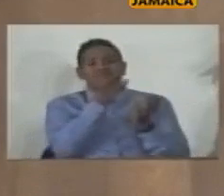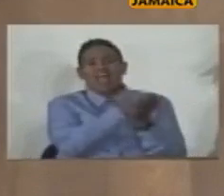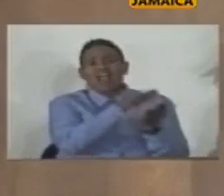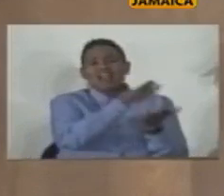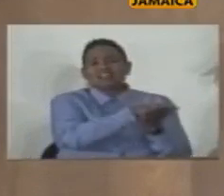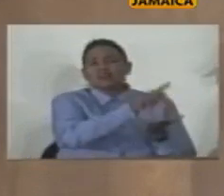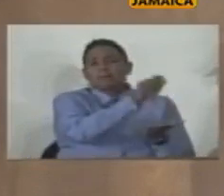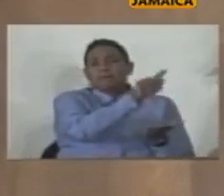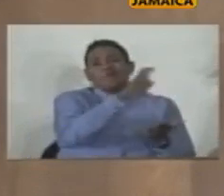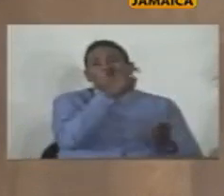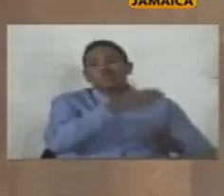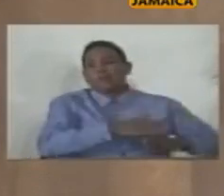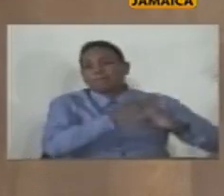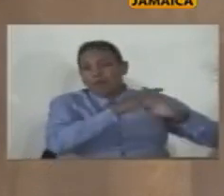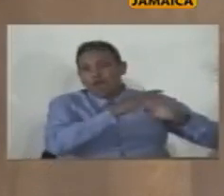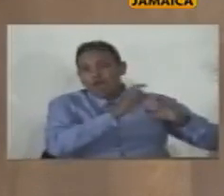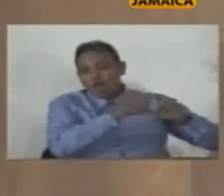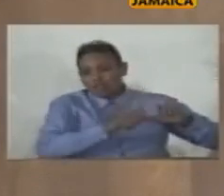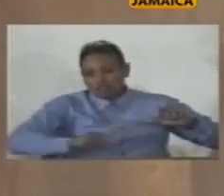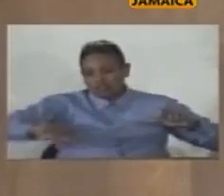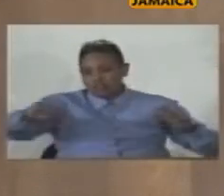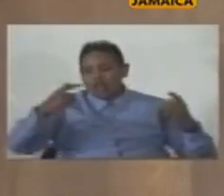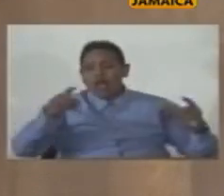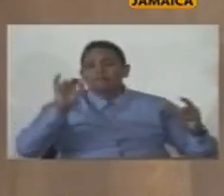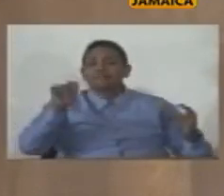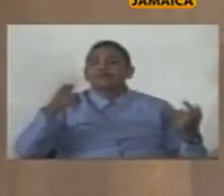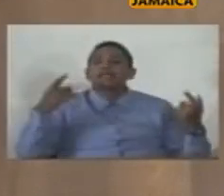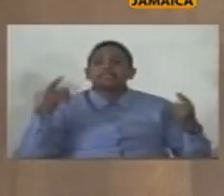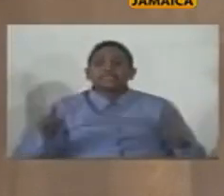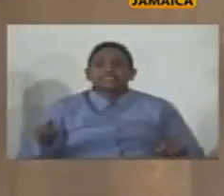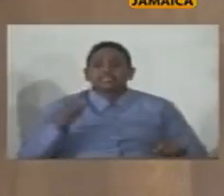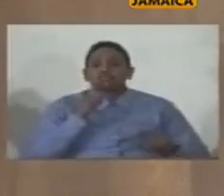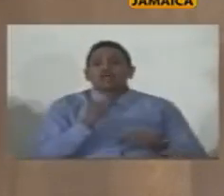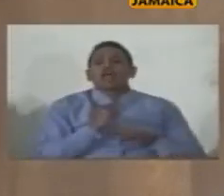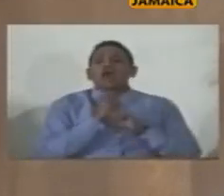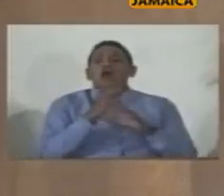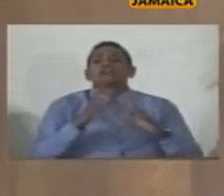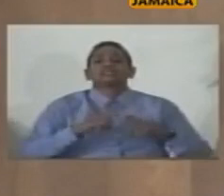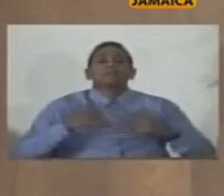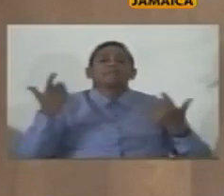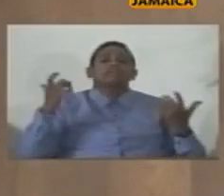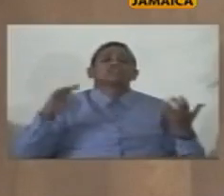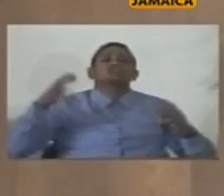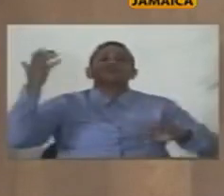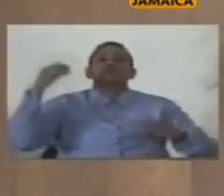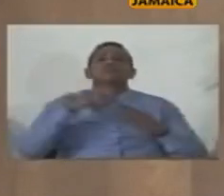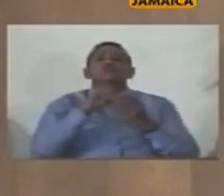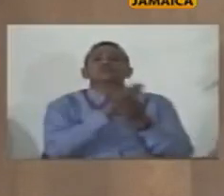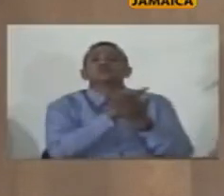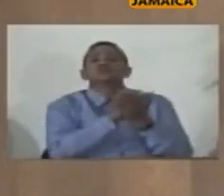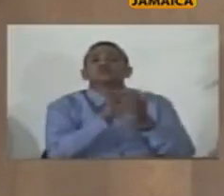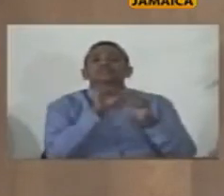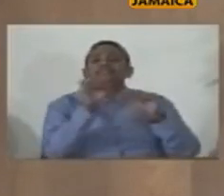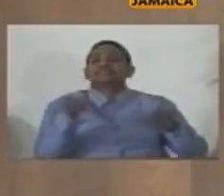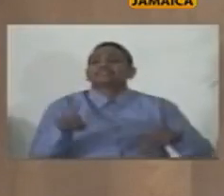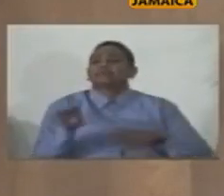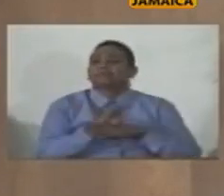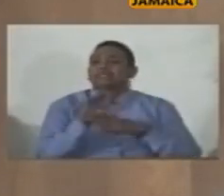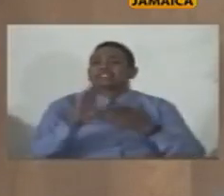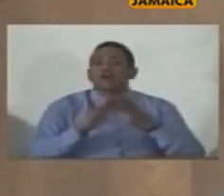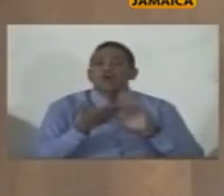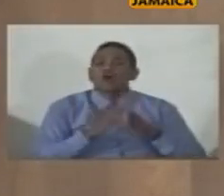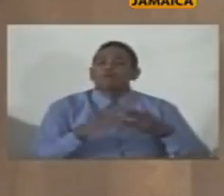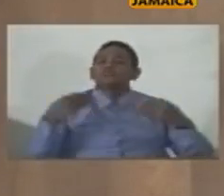recently blocked. This incident caused major disruption in schools, the business community, shoppers,